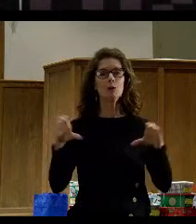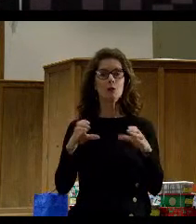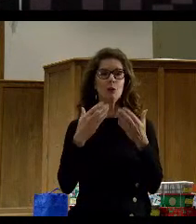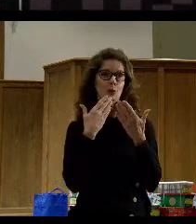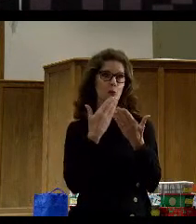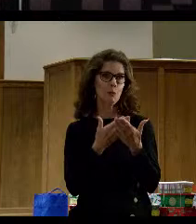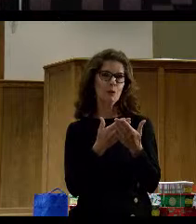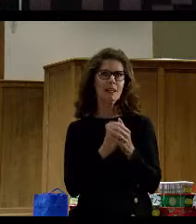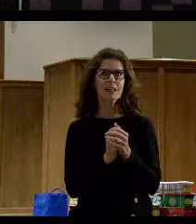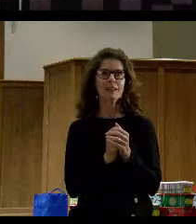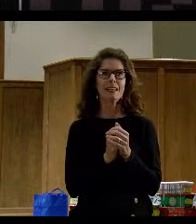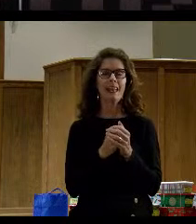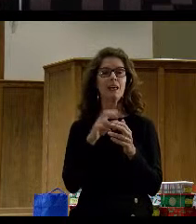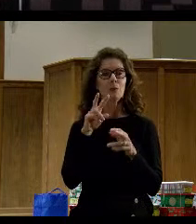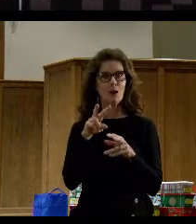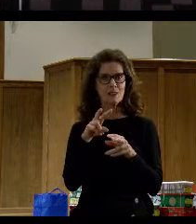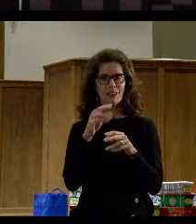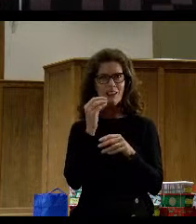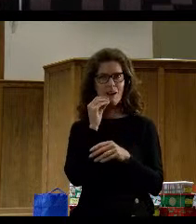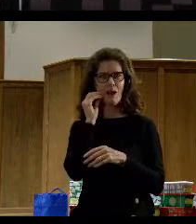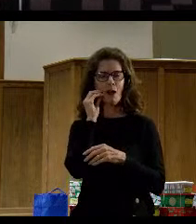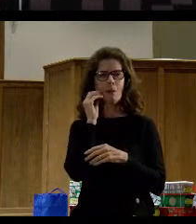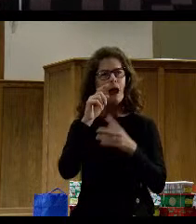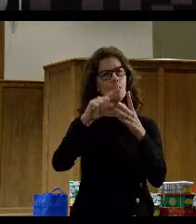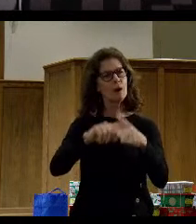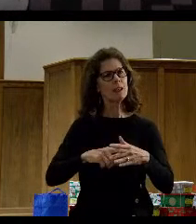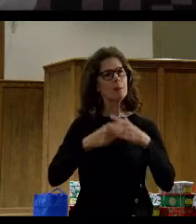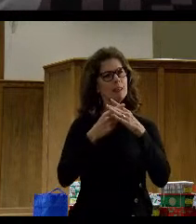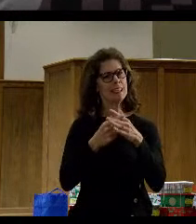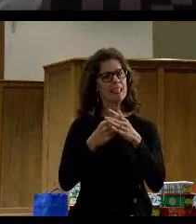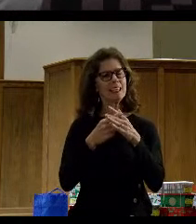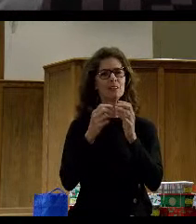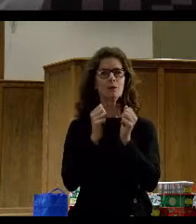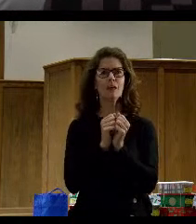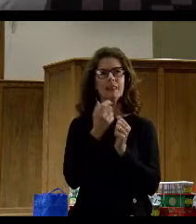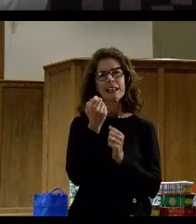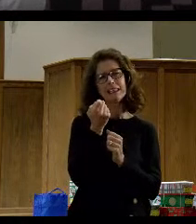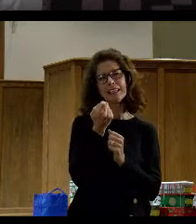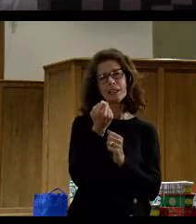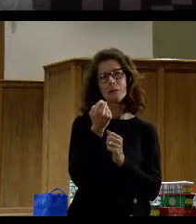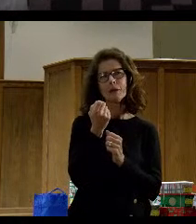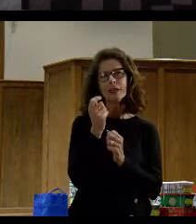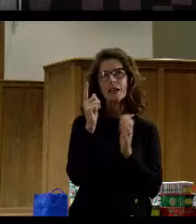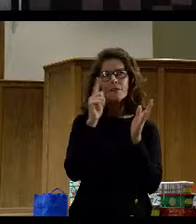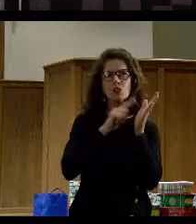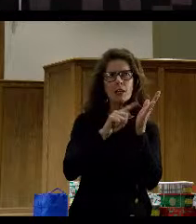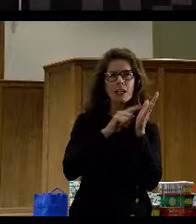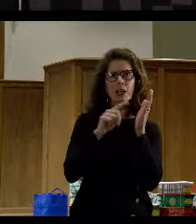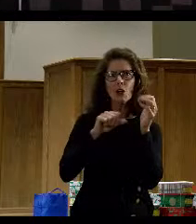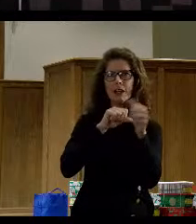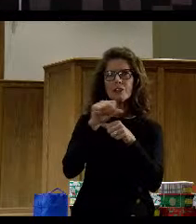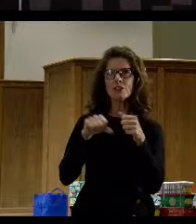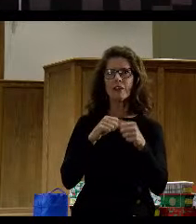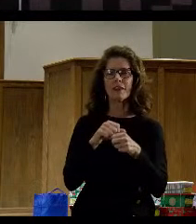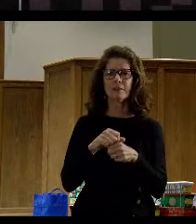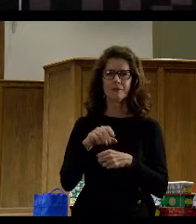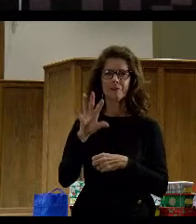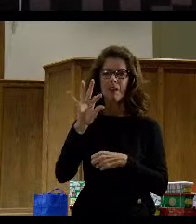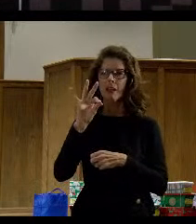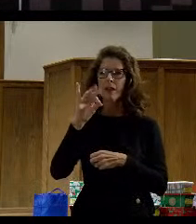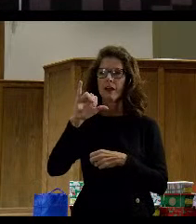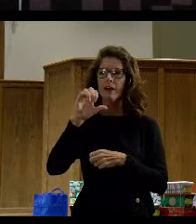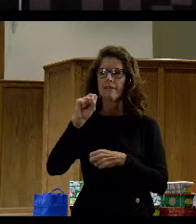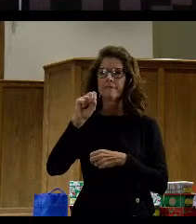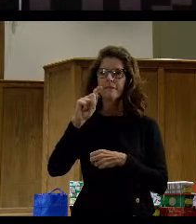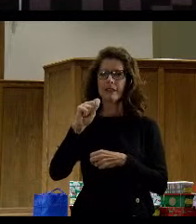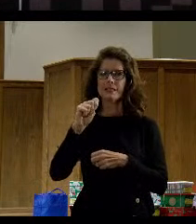home. Let's begin the message today with a little bit of checking in with each other. So this is called a fist to five exercise.